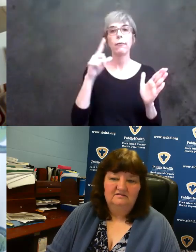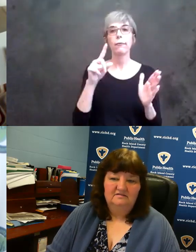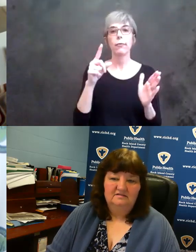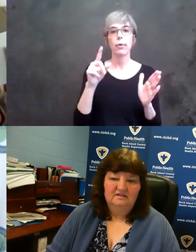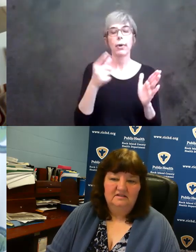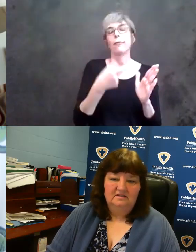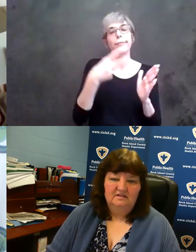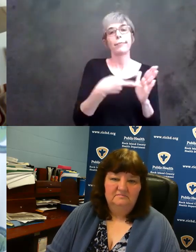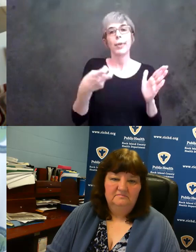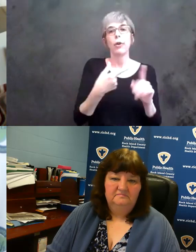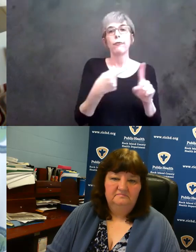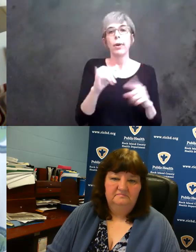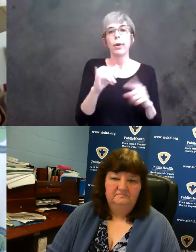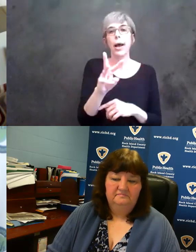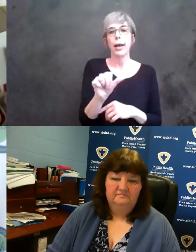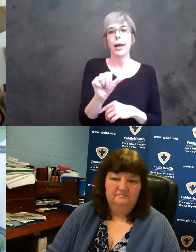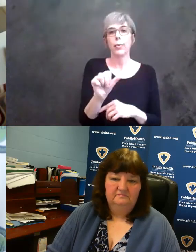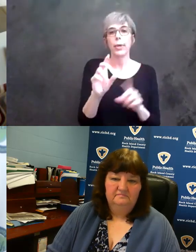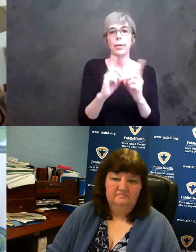in the day. And those can be found on